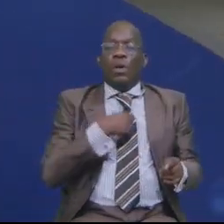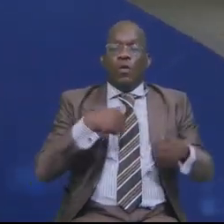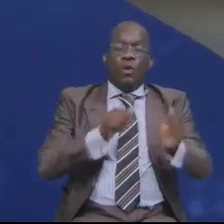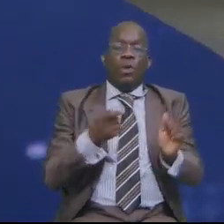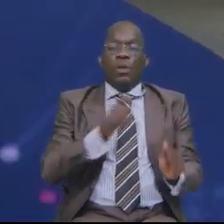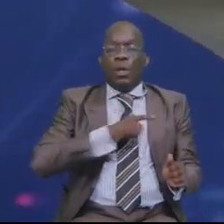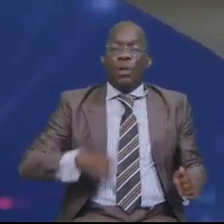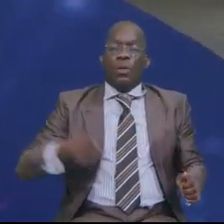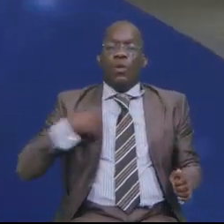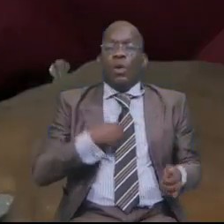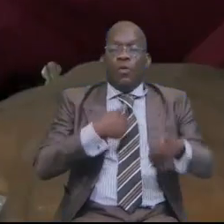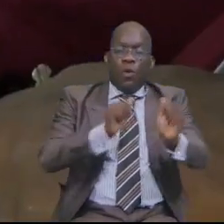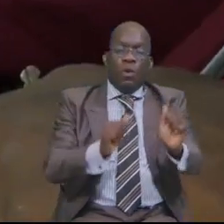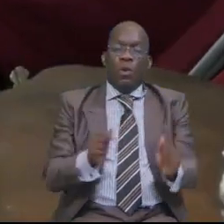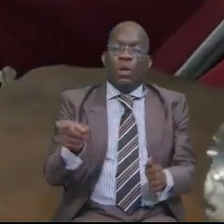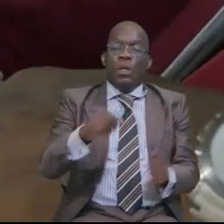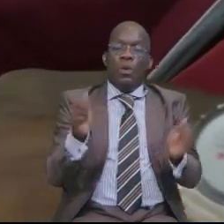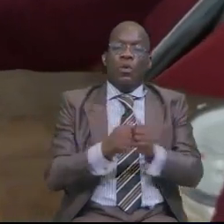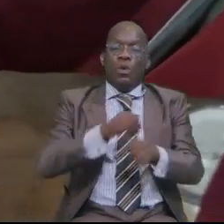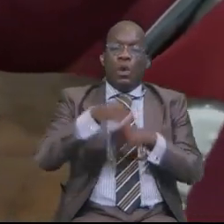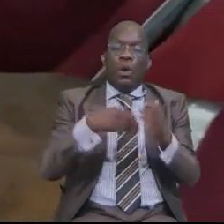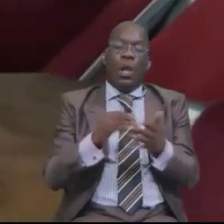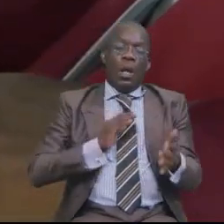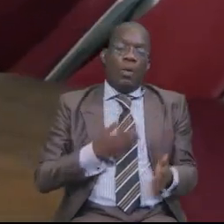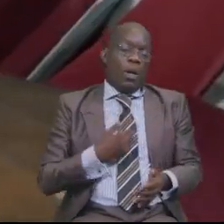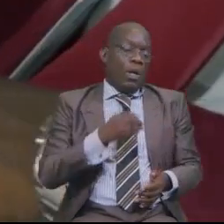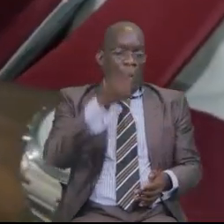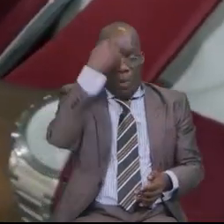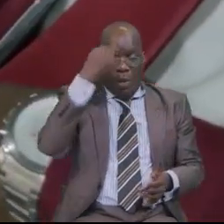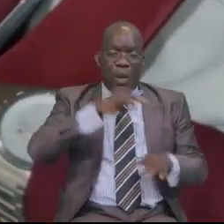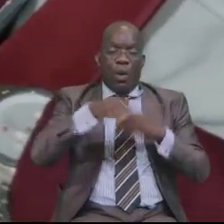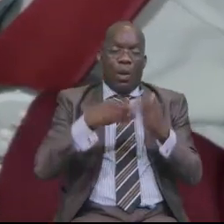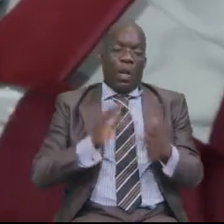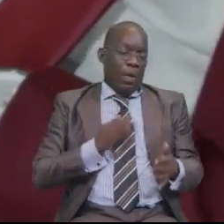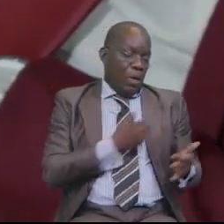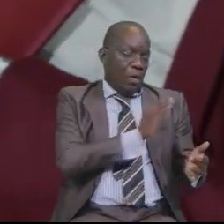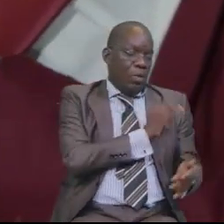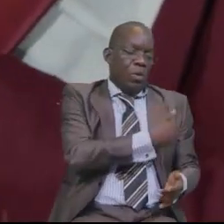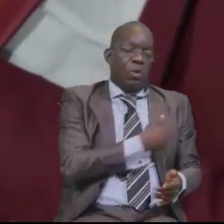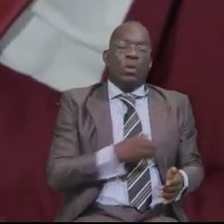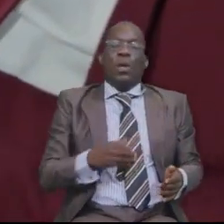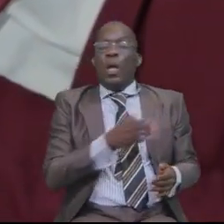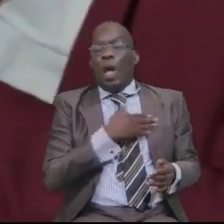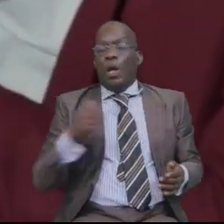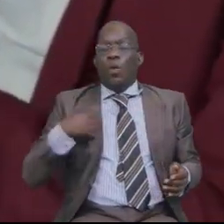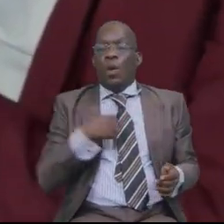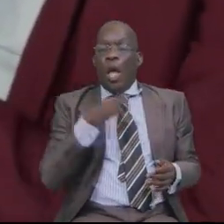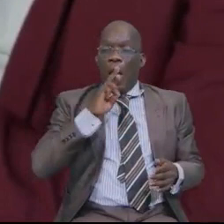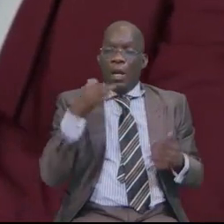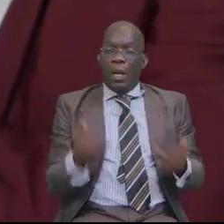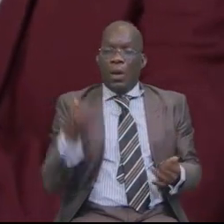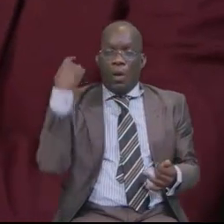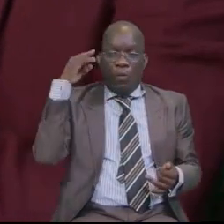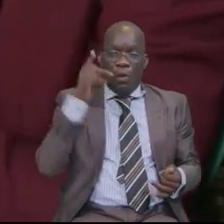with all our heart, with all our soul, with all our mind. And we're now for the kingdom, for the expansion of